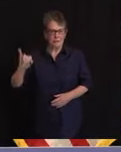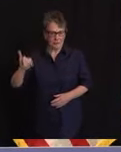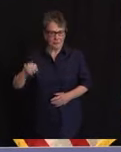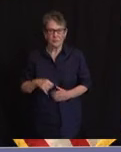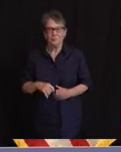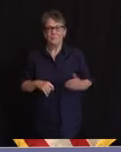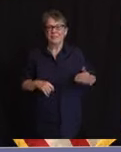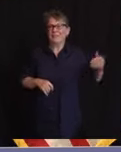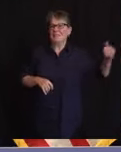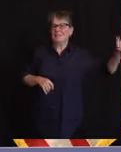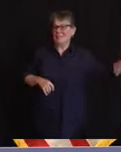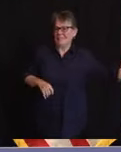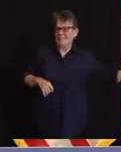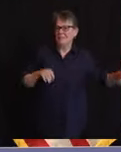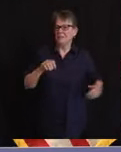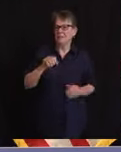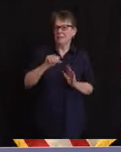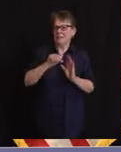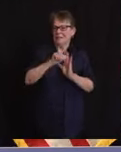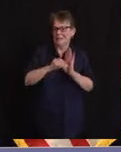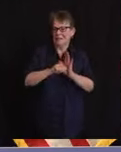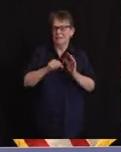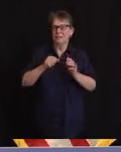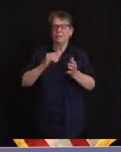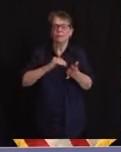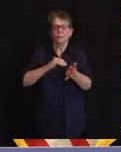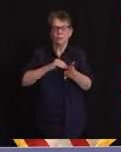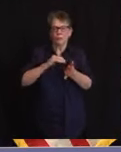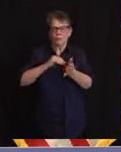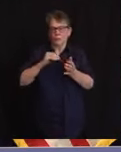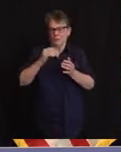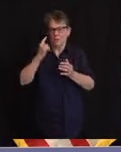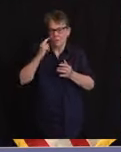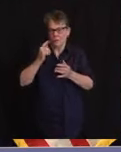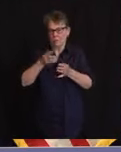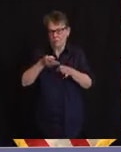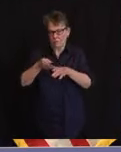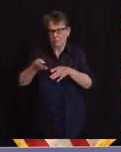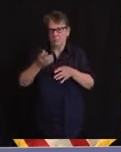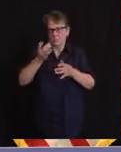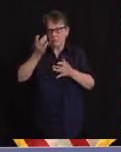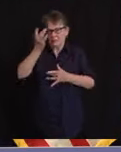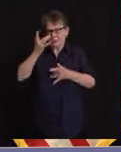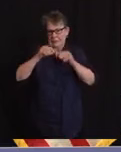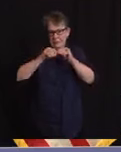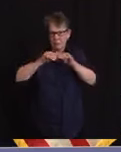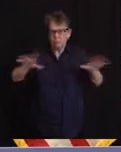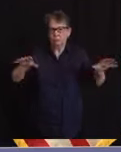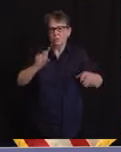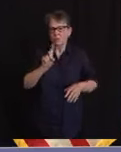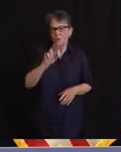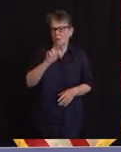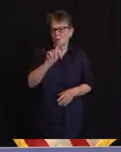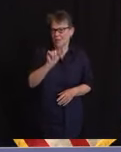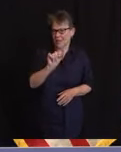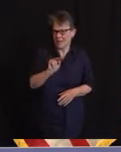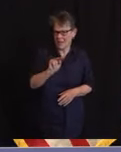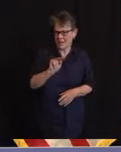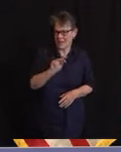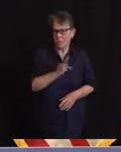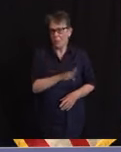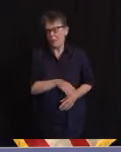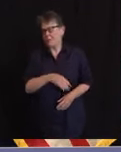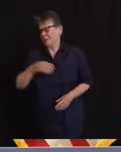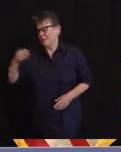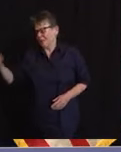Christina Tan. And the man to my left, the State Police Superintendent, Colonel Pat Callahan. Also joining us, per usual, the Director of